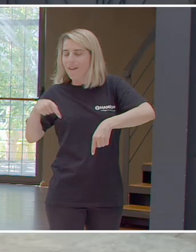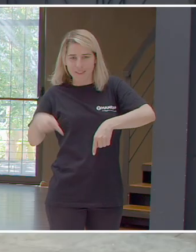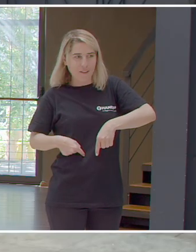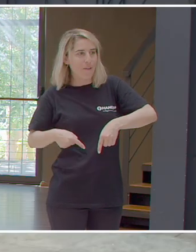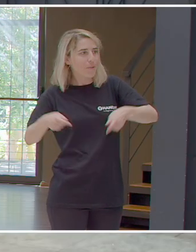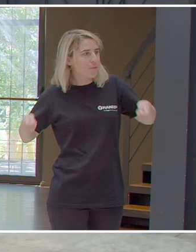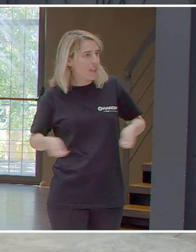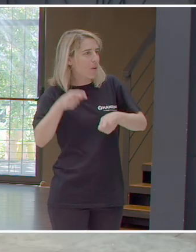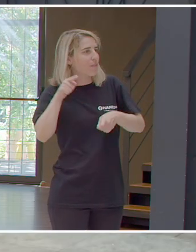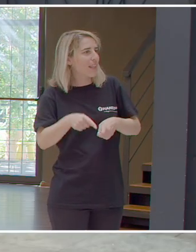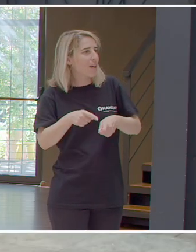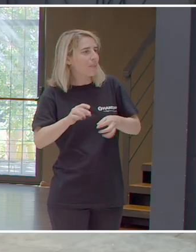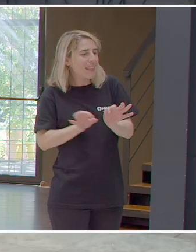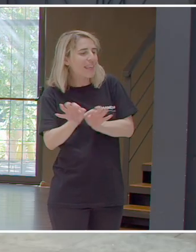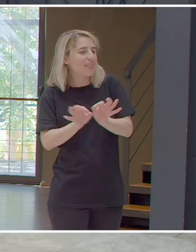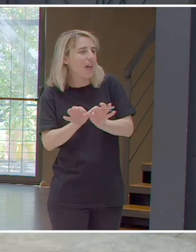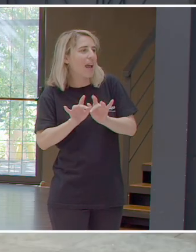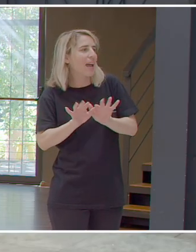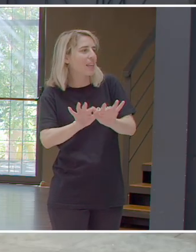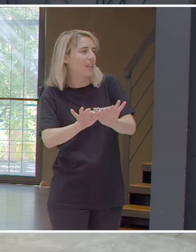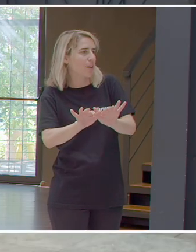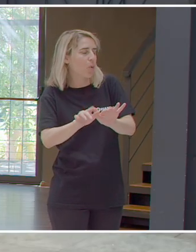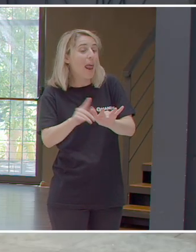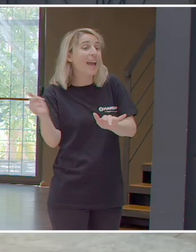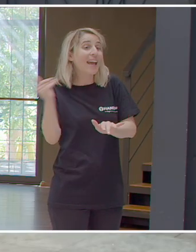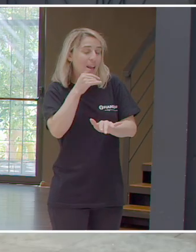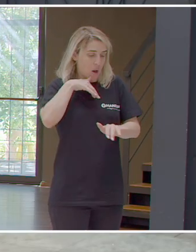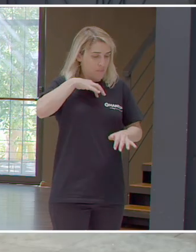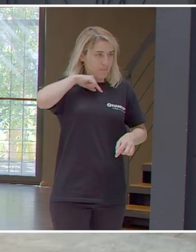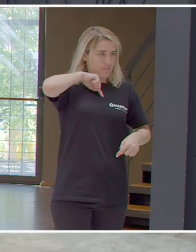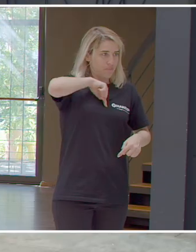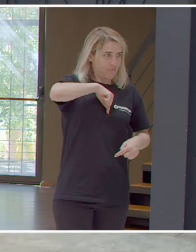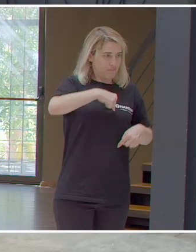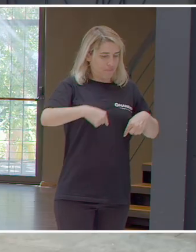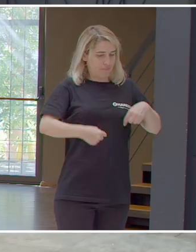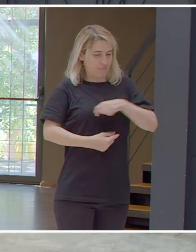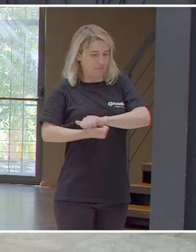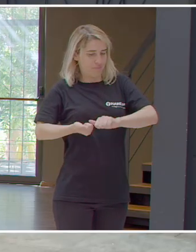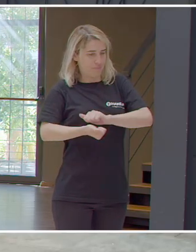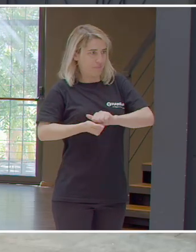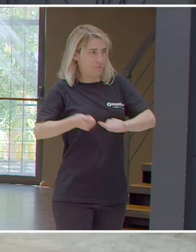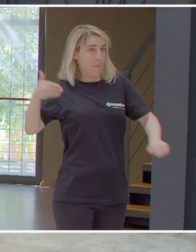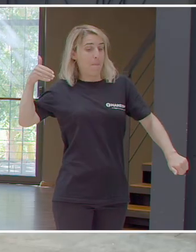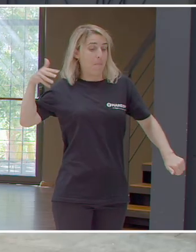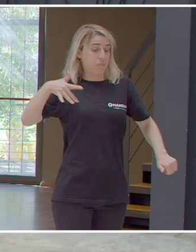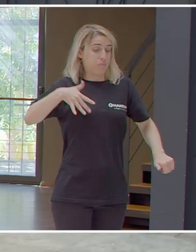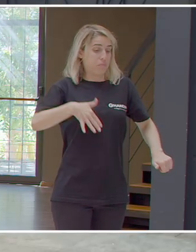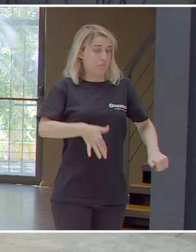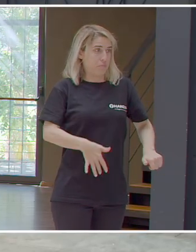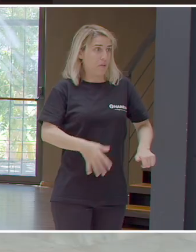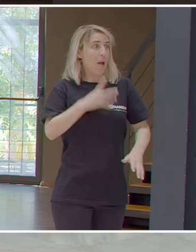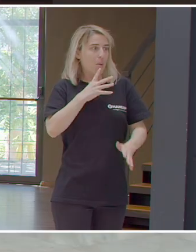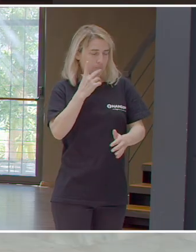produced these carcinogens. So the faster it goes through our body and the less time it has to have contact with our body,